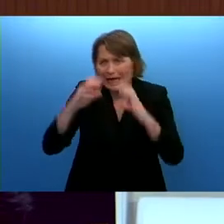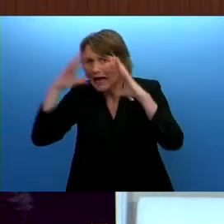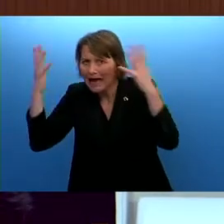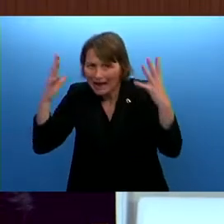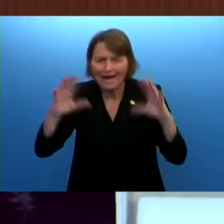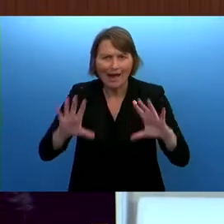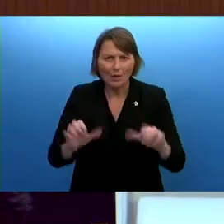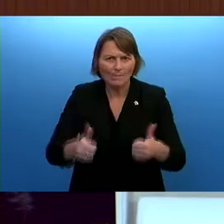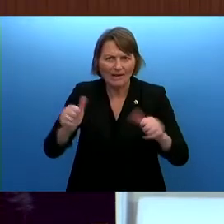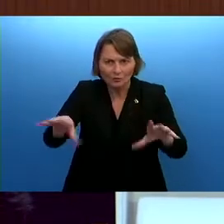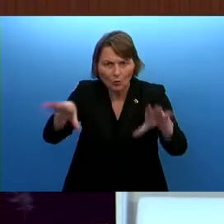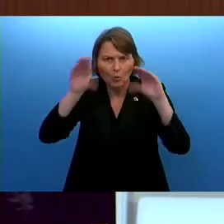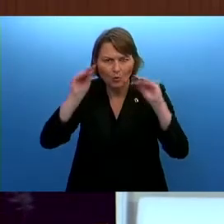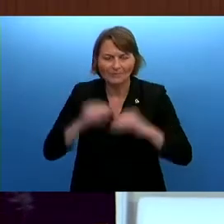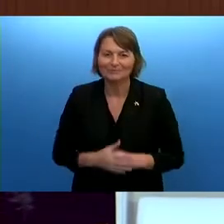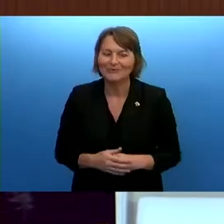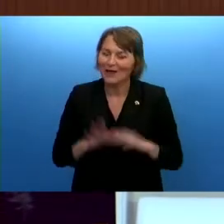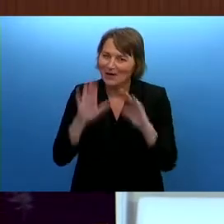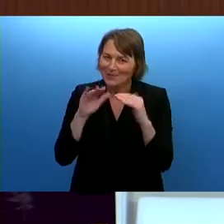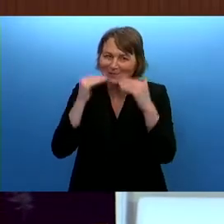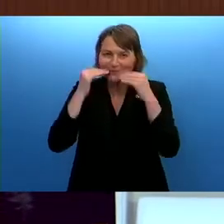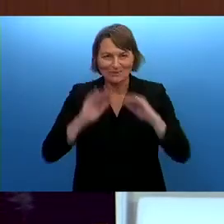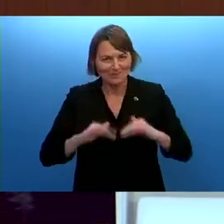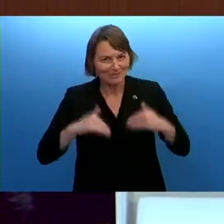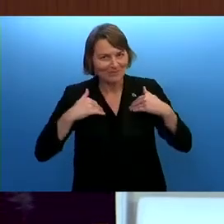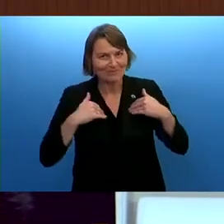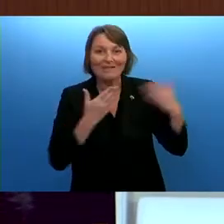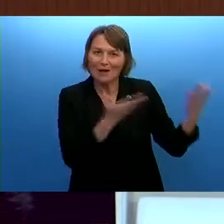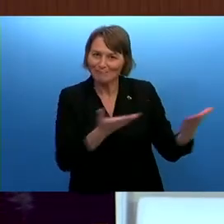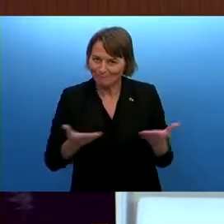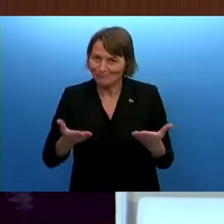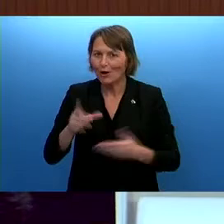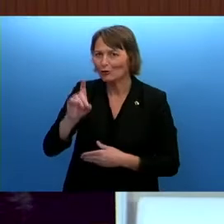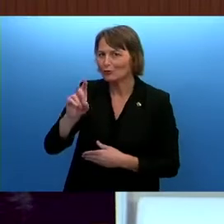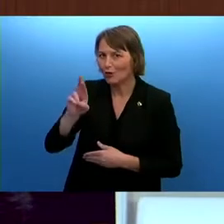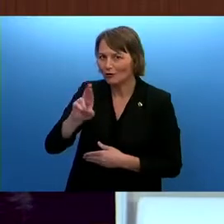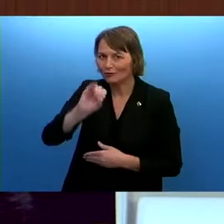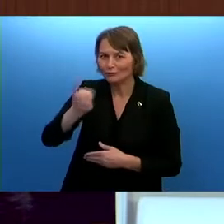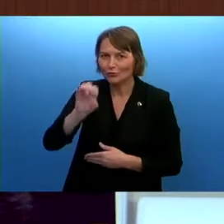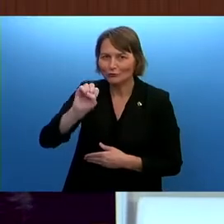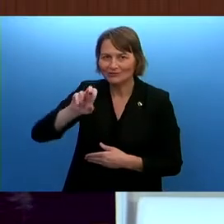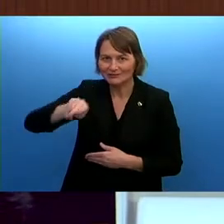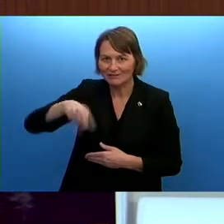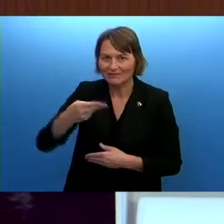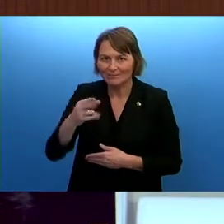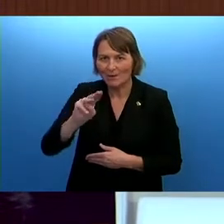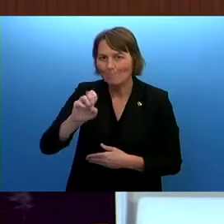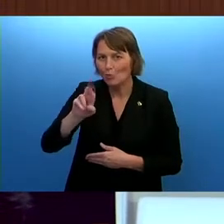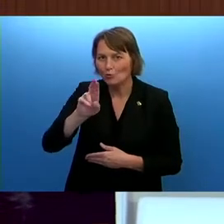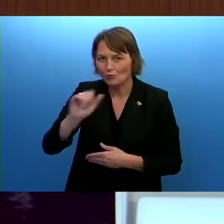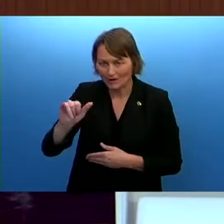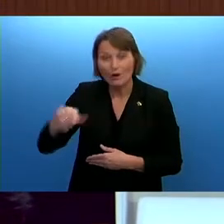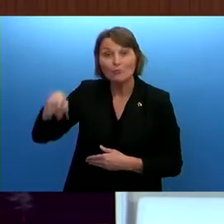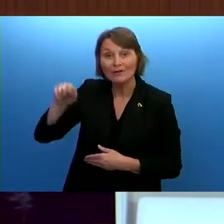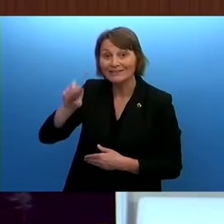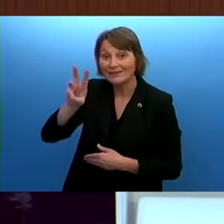And now it is my great pleasure to invite Dr. Joseph Murray, President of the World Federation of the Deaf, to deliver his